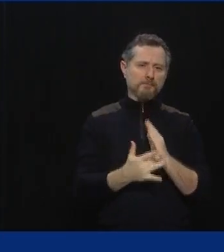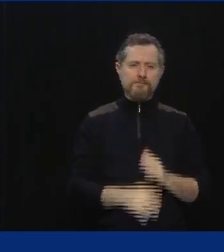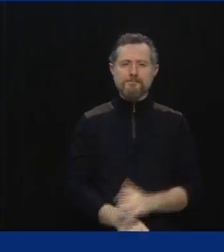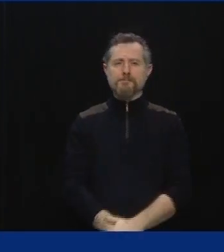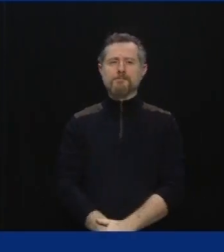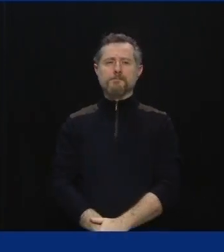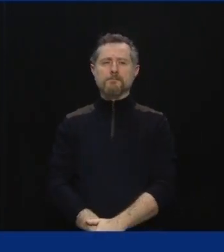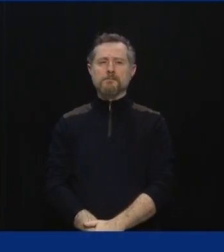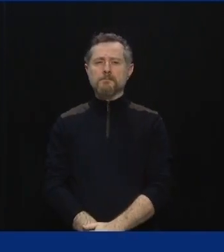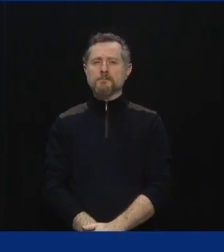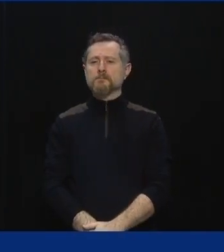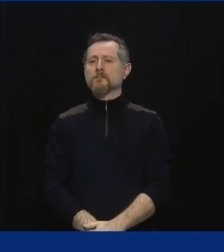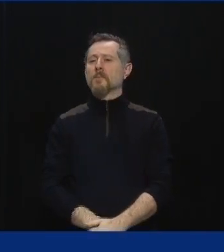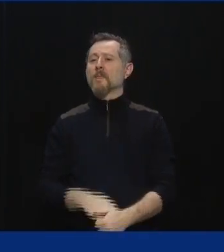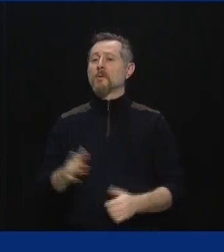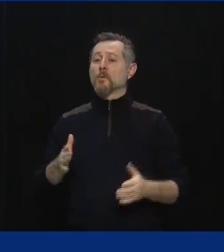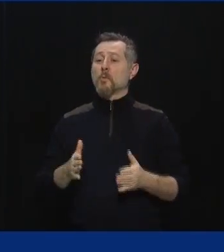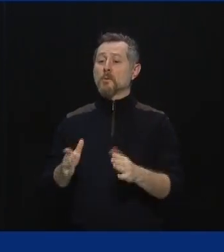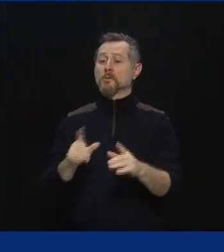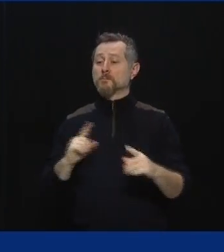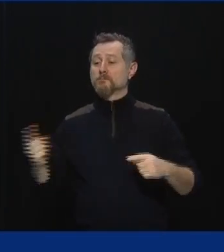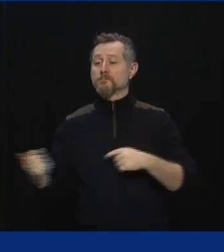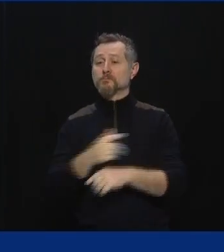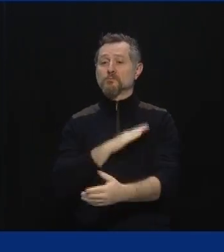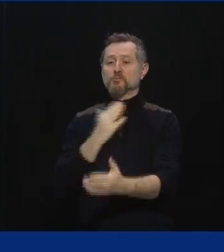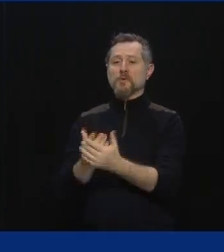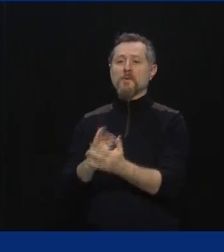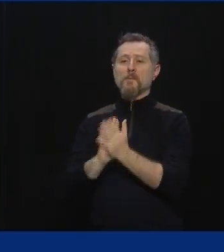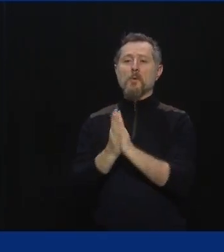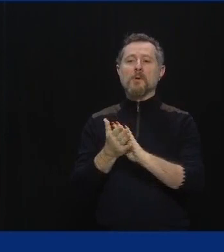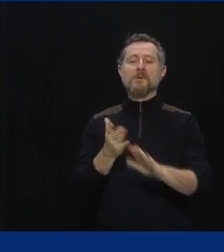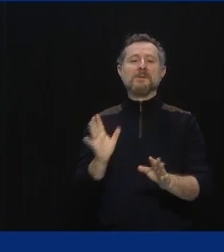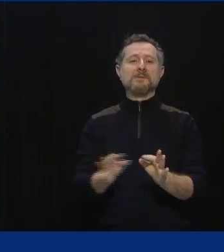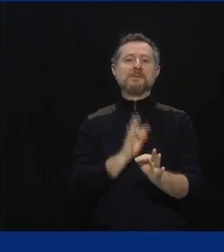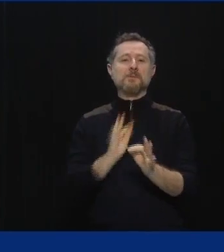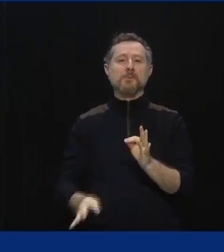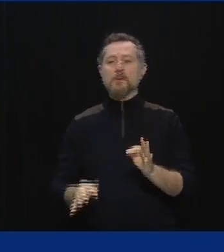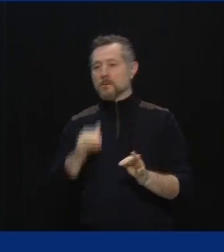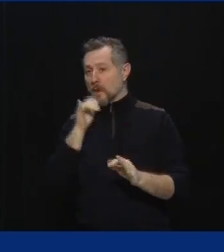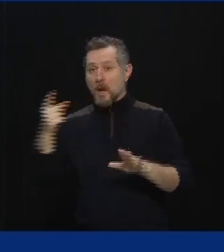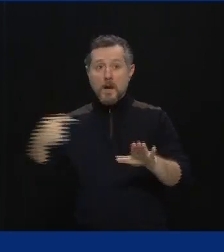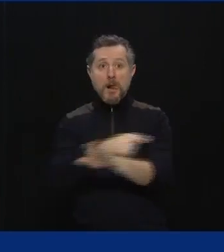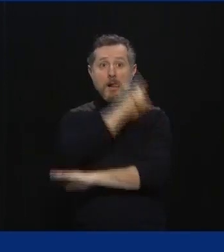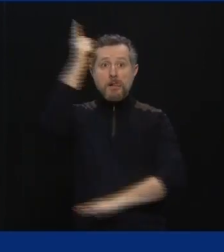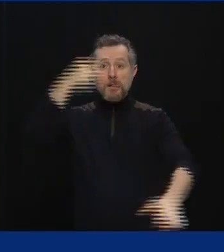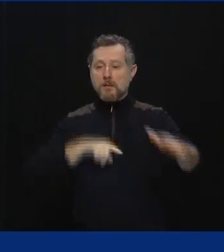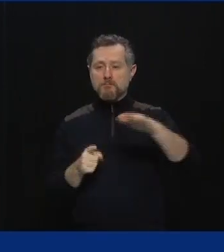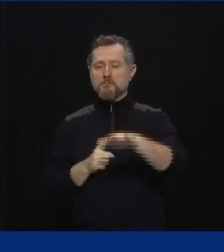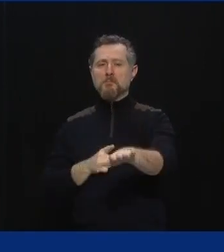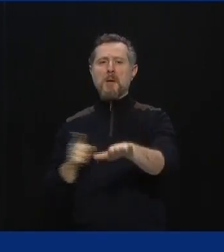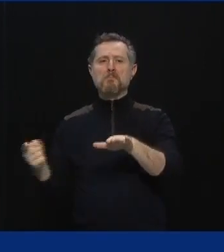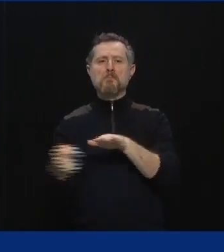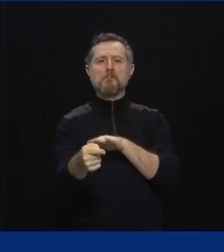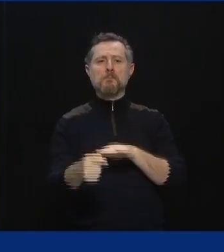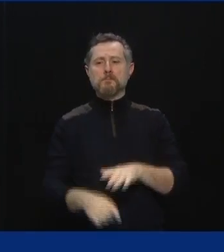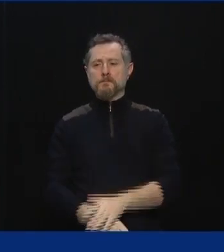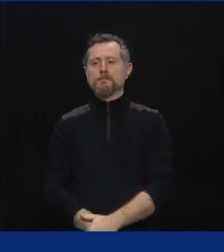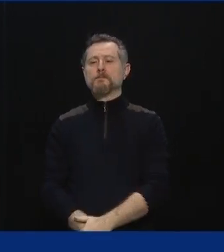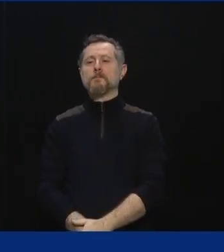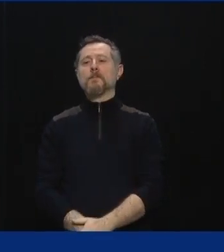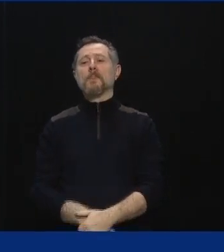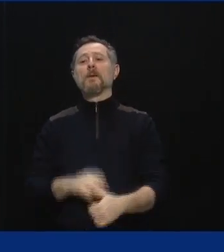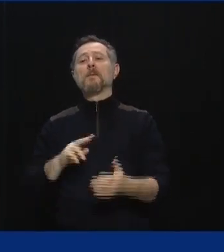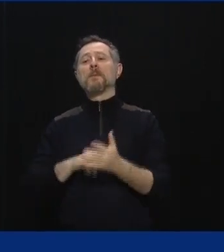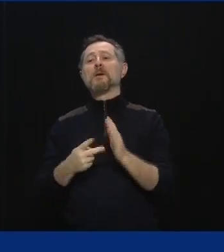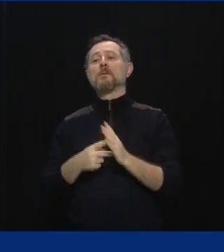dramatically simplified airport roadway and infrastructure to support it. It will have new frontages, which will make the